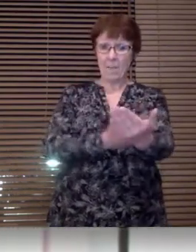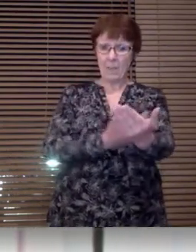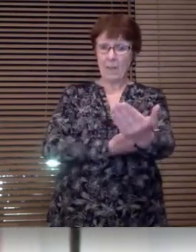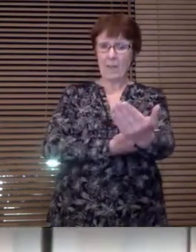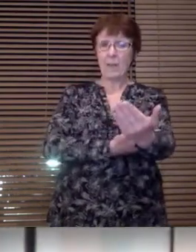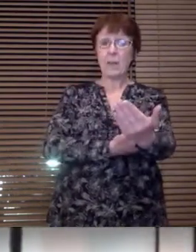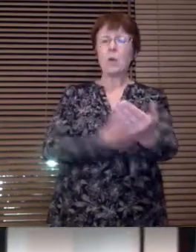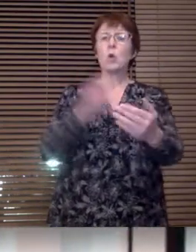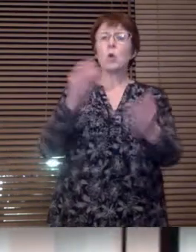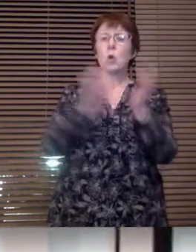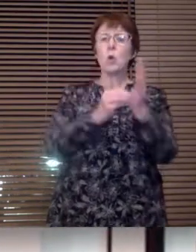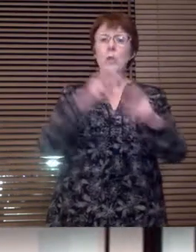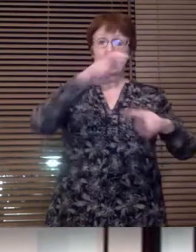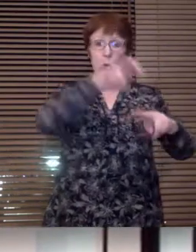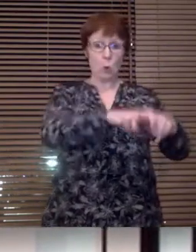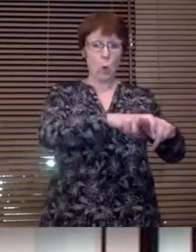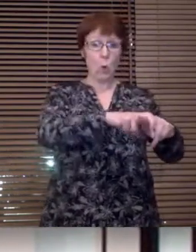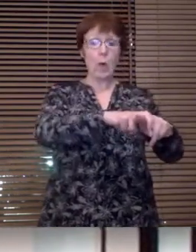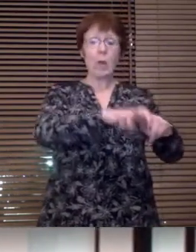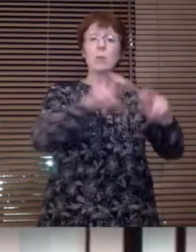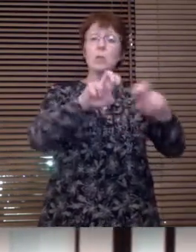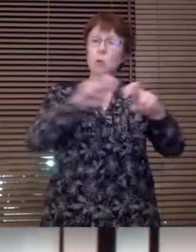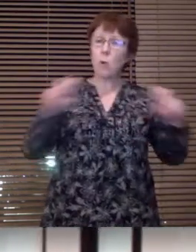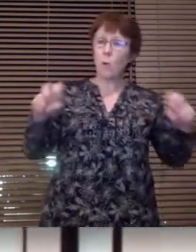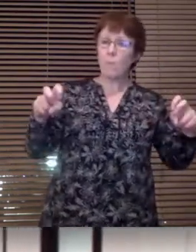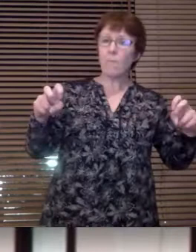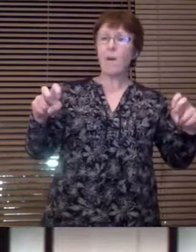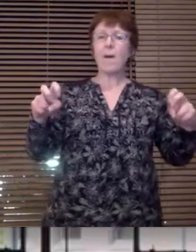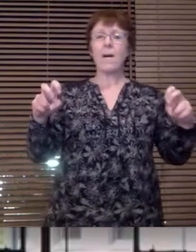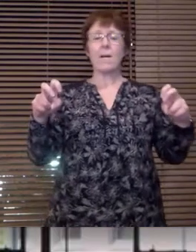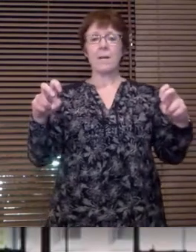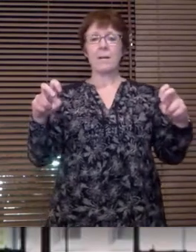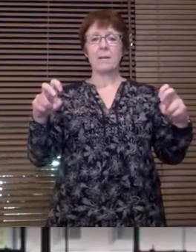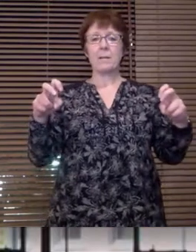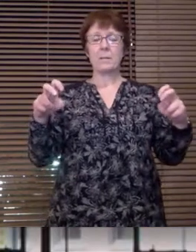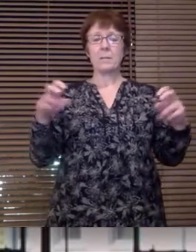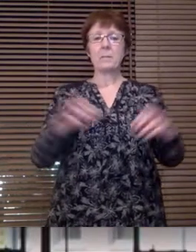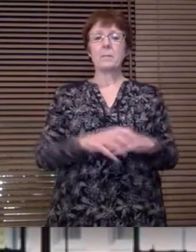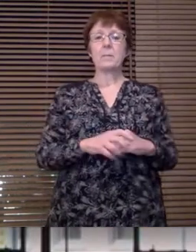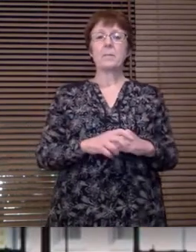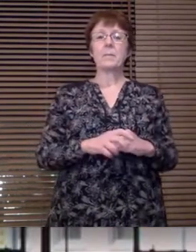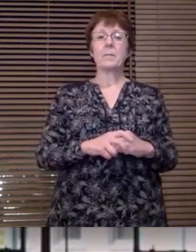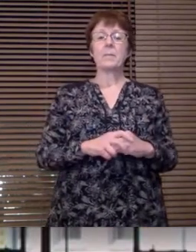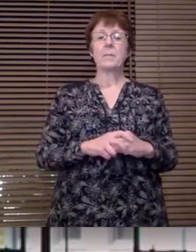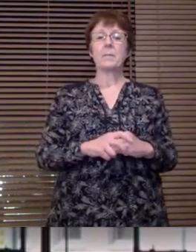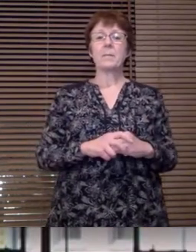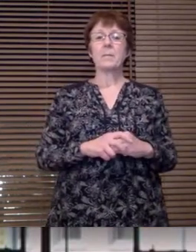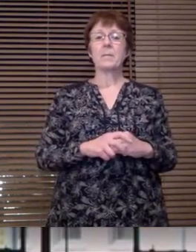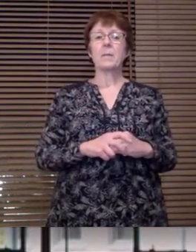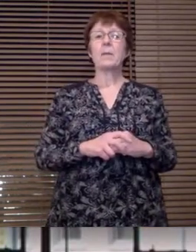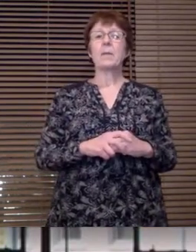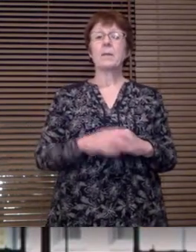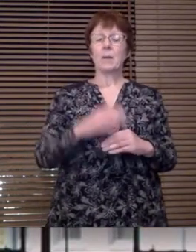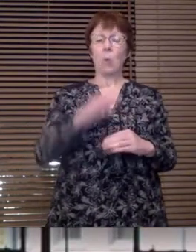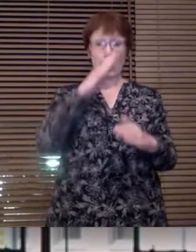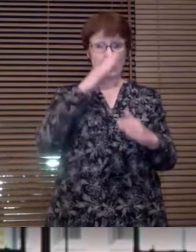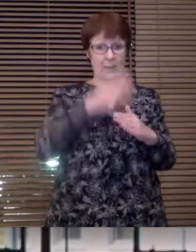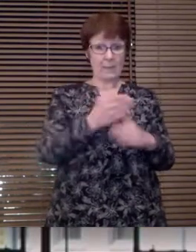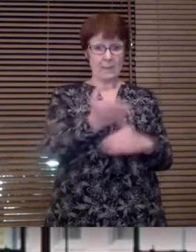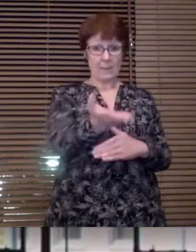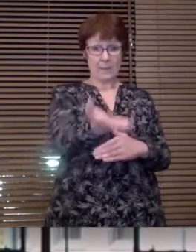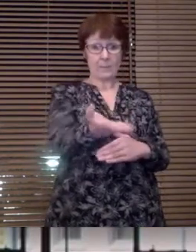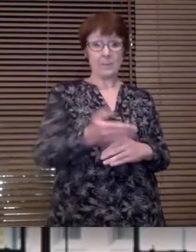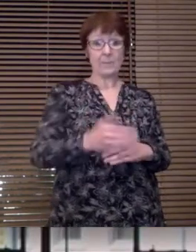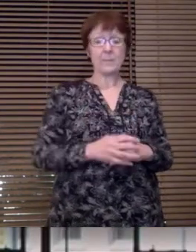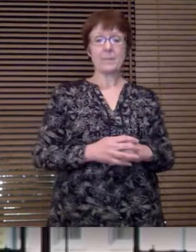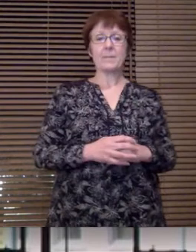handstand. So we've got the chair, you can use a sofa or whatever you have at home. Now, ideally, we want the feet on the chair. So I'm going to